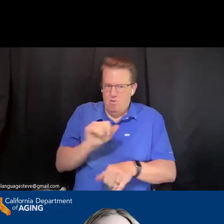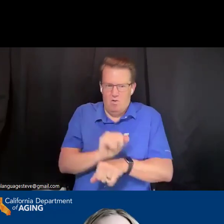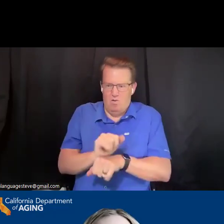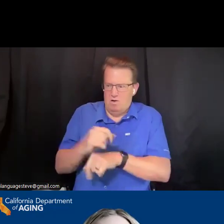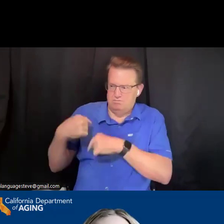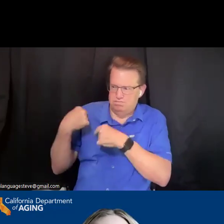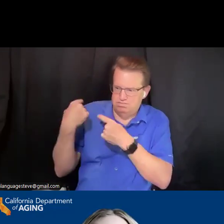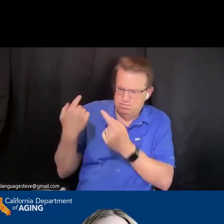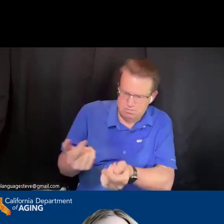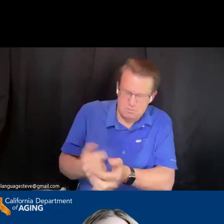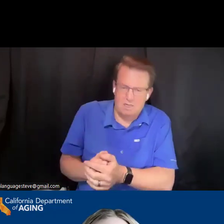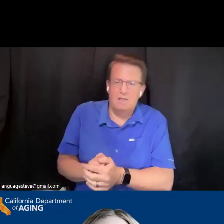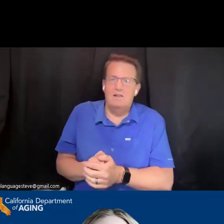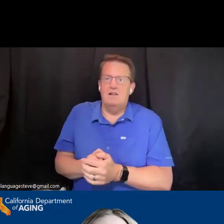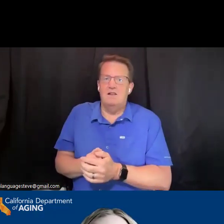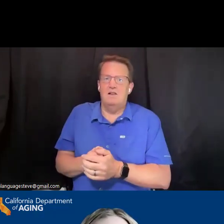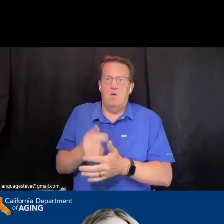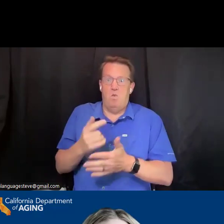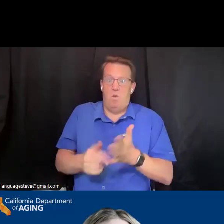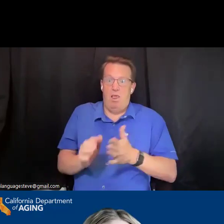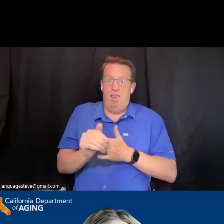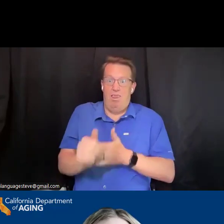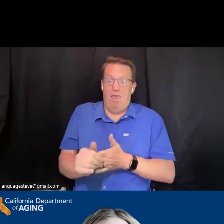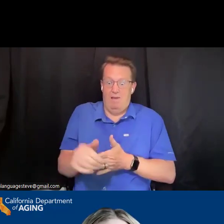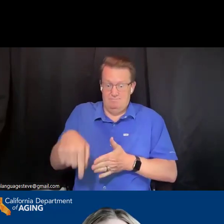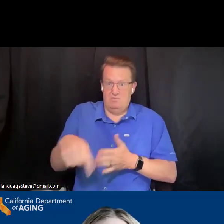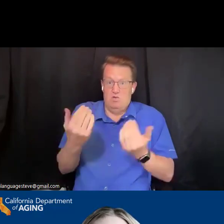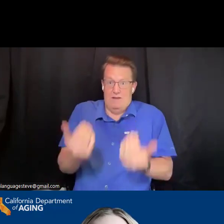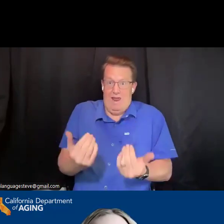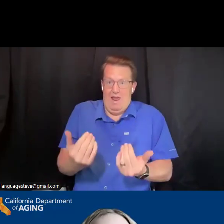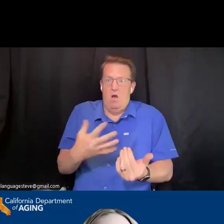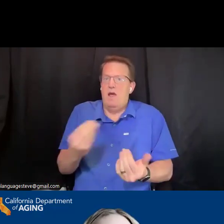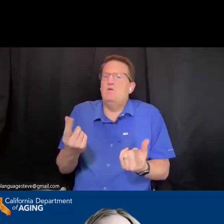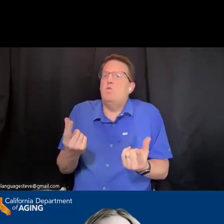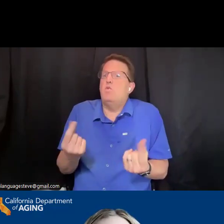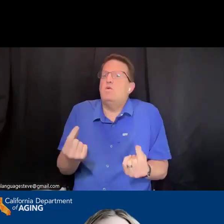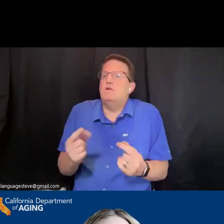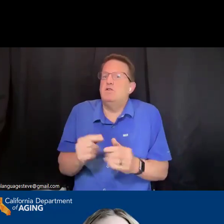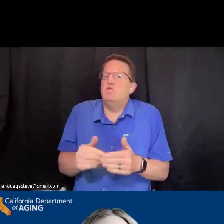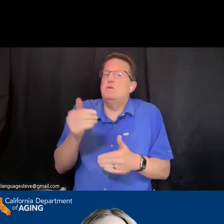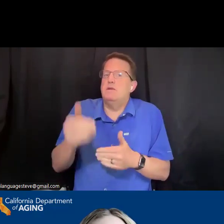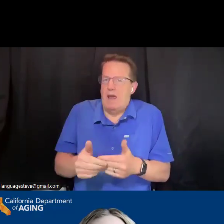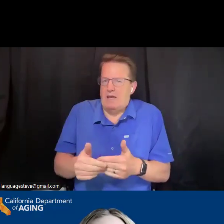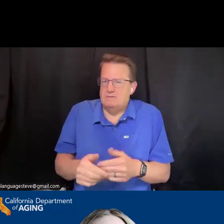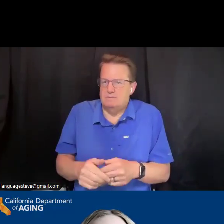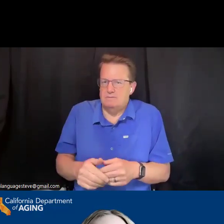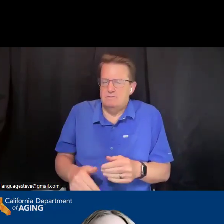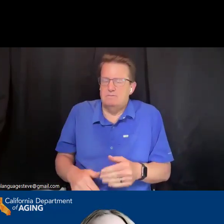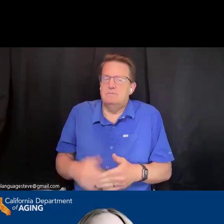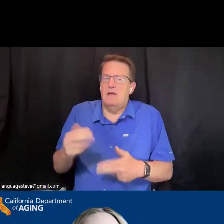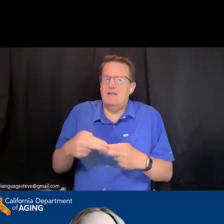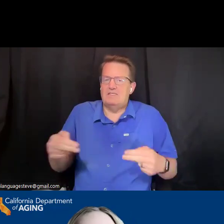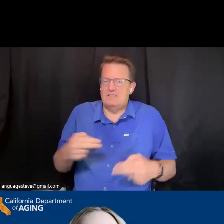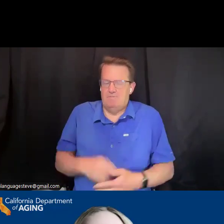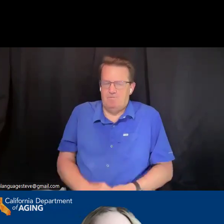far, what's led us here today, and where we are going next. Next slide, please.